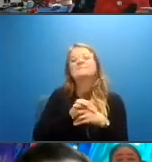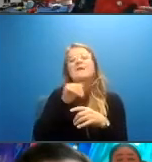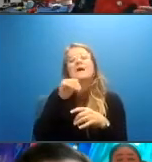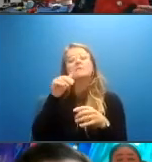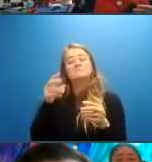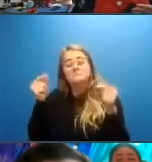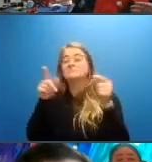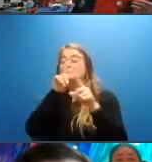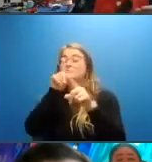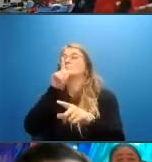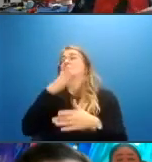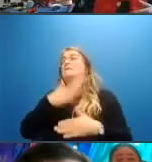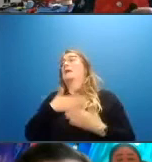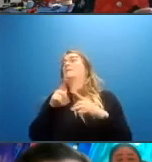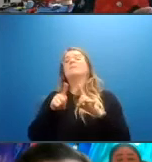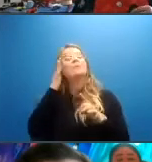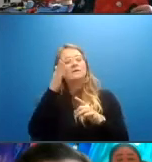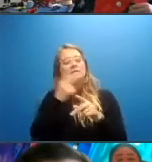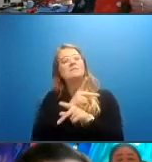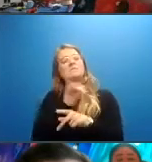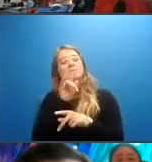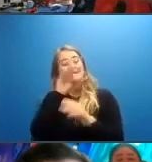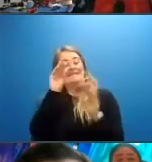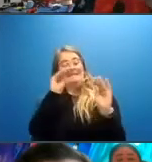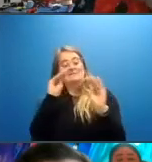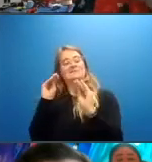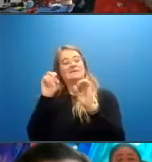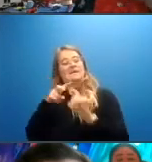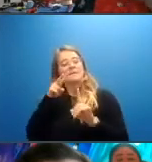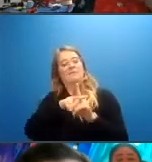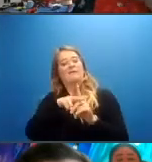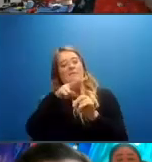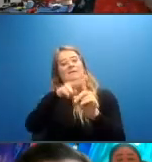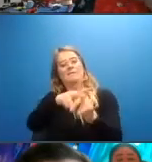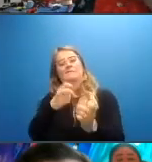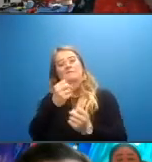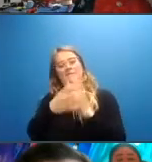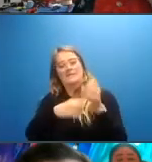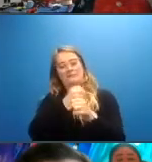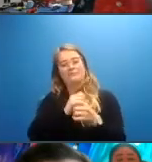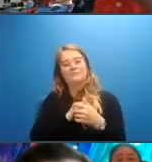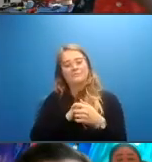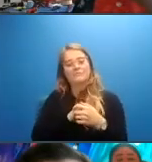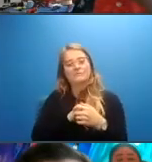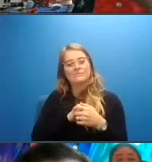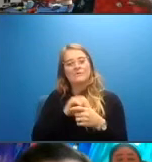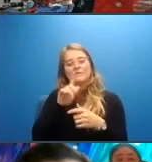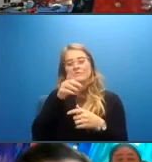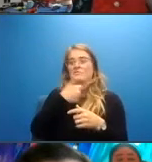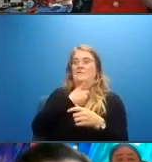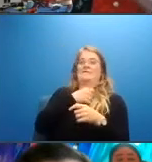think that these teachings can be used for you and I, if we do look